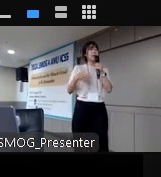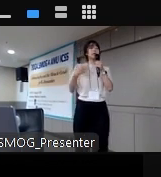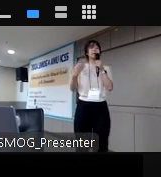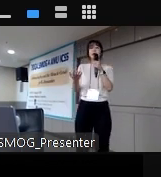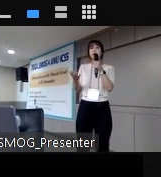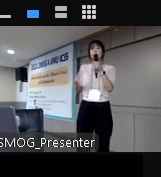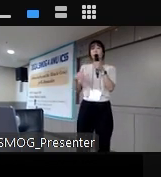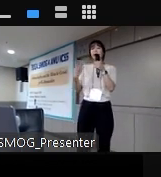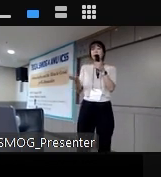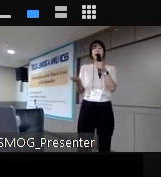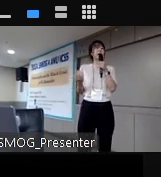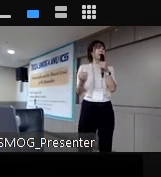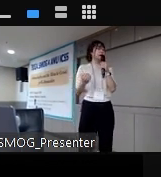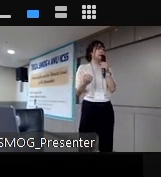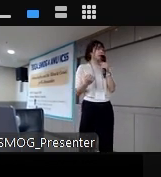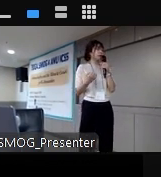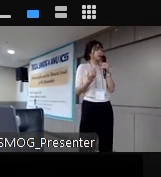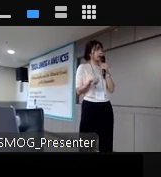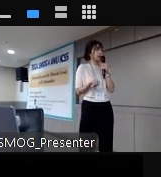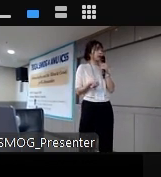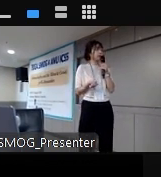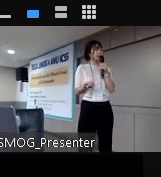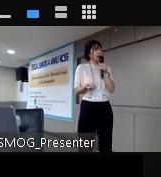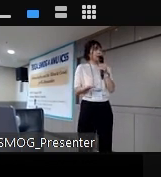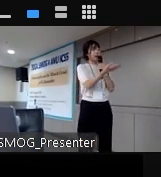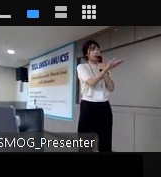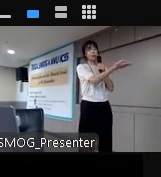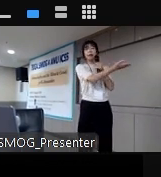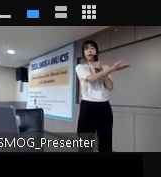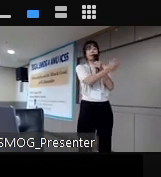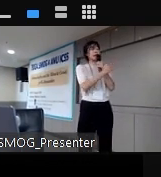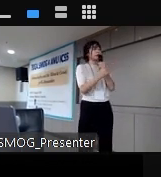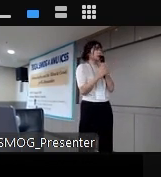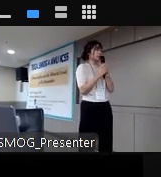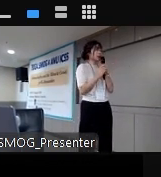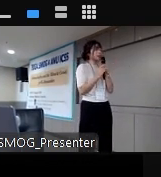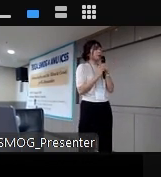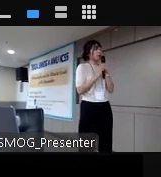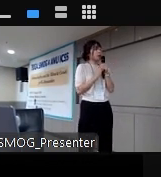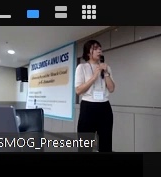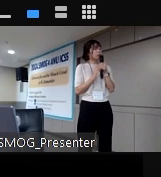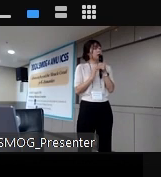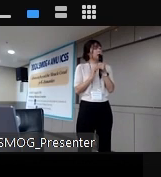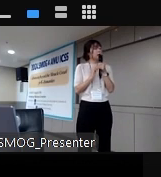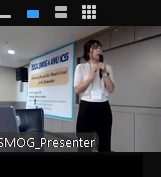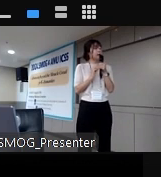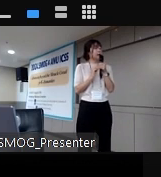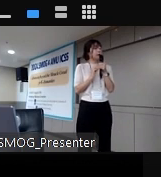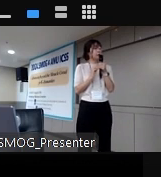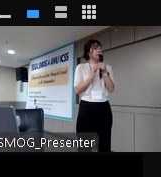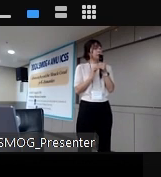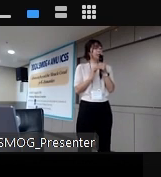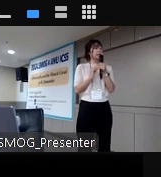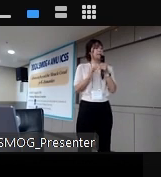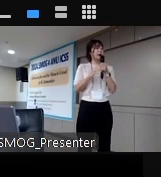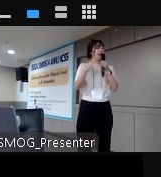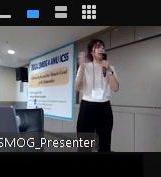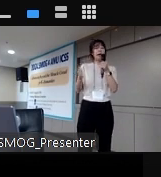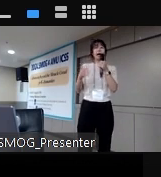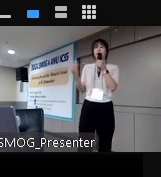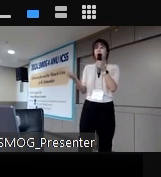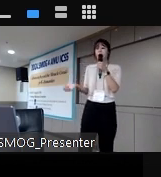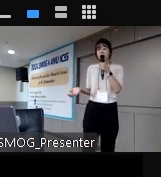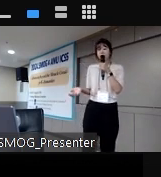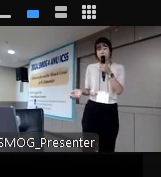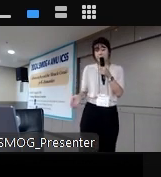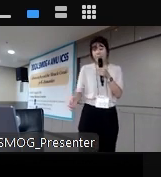always obligatory for any kind of anaphoric expression, but that's not the case for locus. So we argue that its locus is some marked